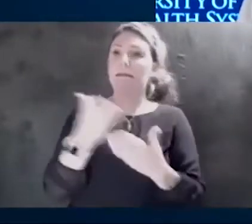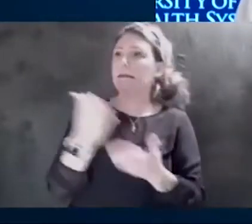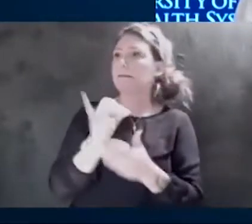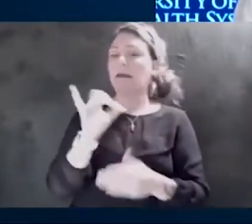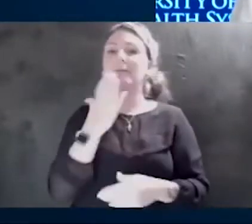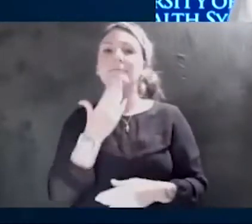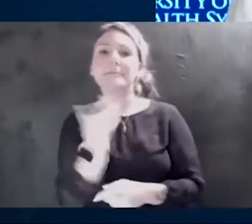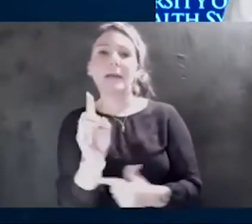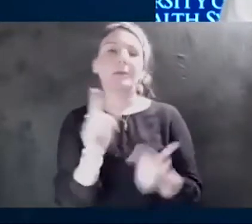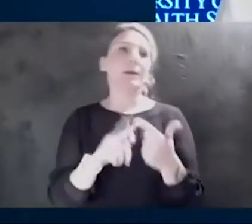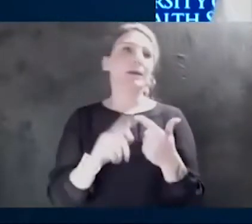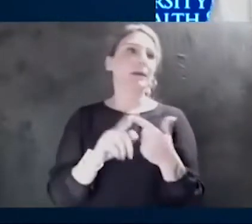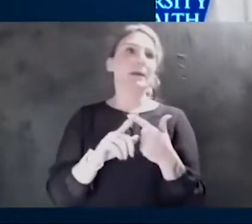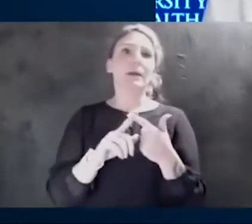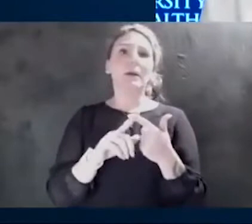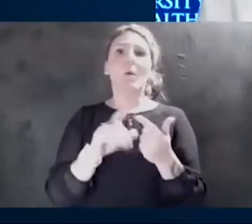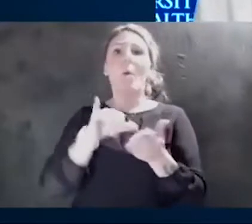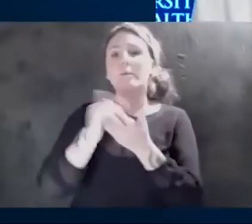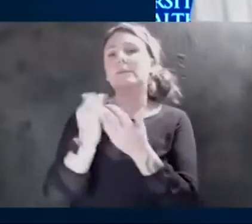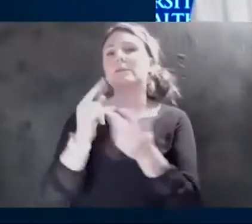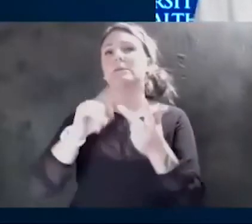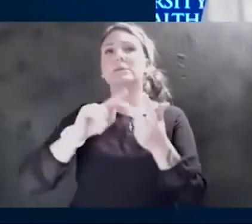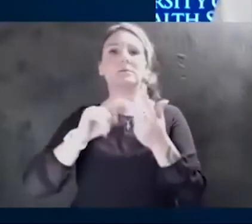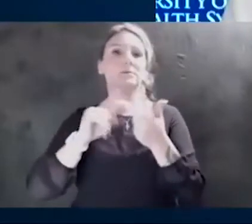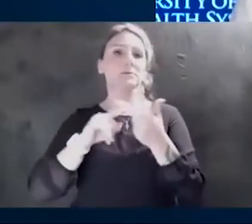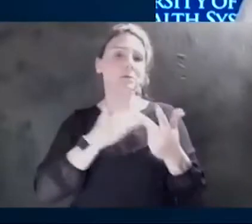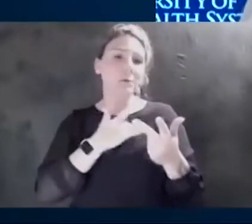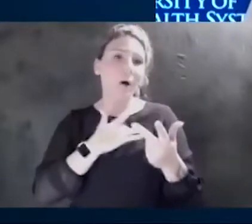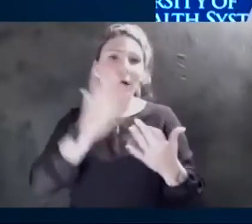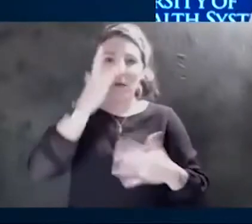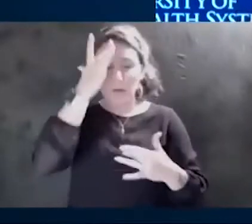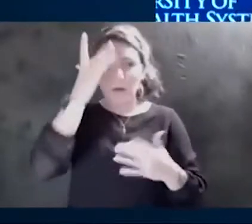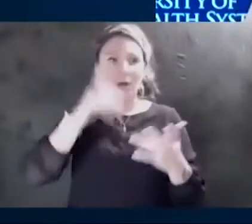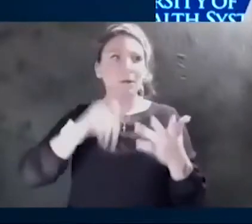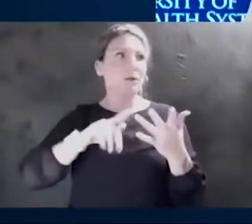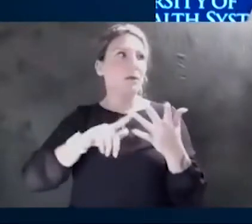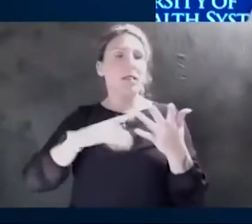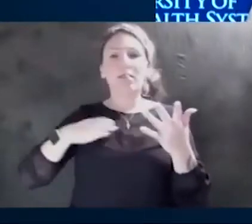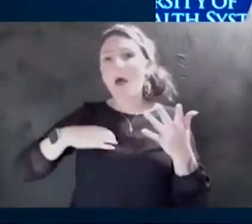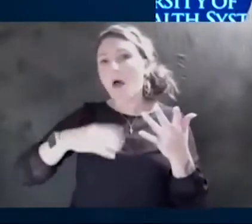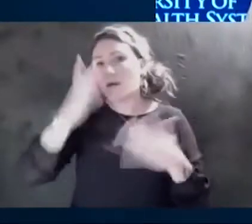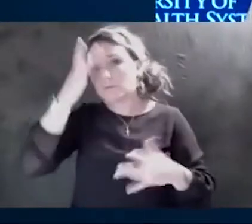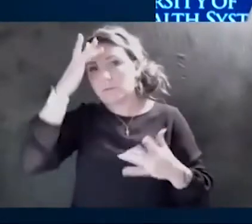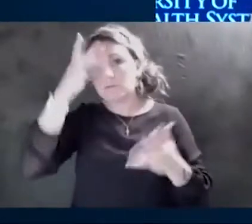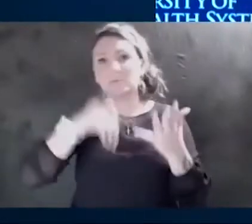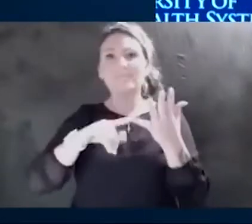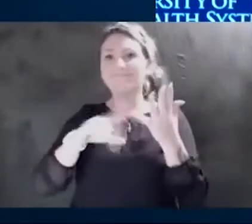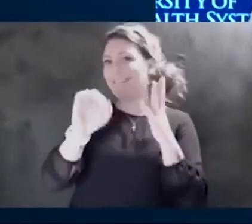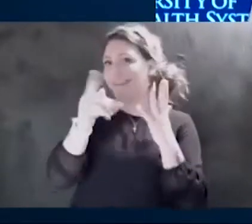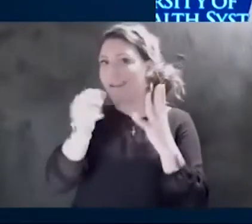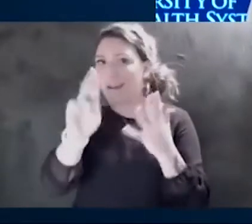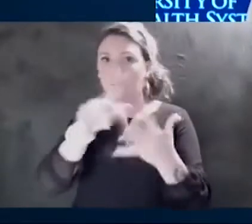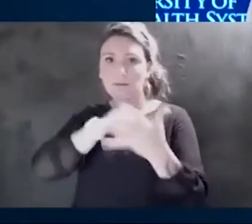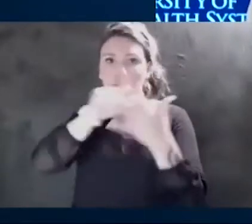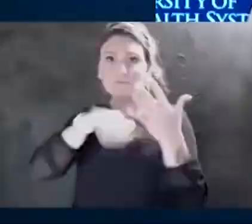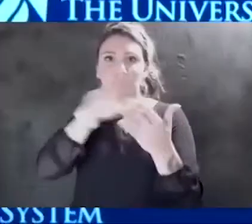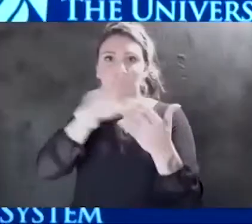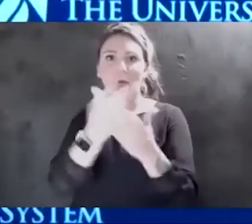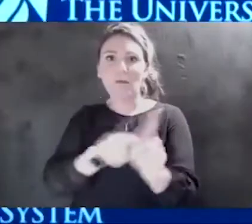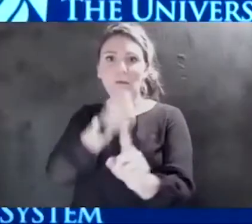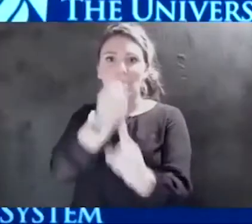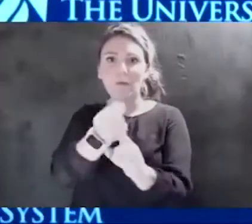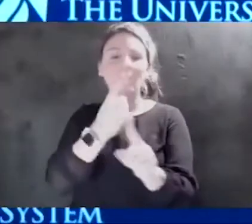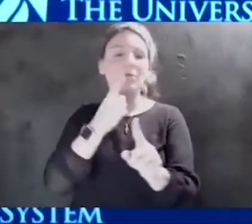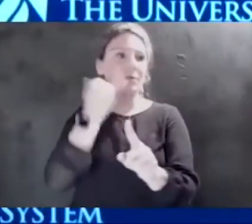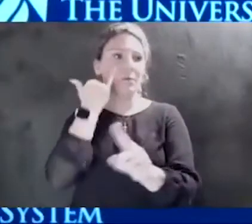obesity, heart disease, lung disease, cancer therapy, cancer. I mean, those things are going to impact whether you had been vaccinated or not, and clearly you're